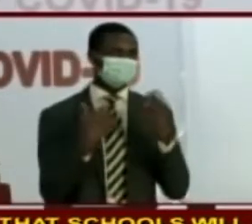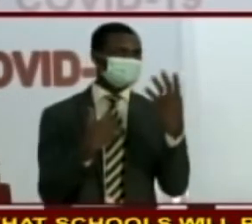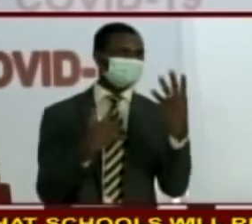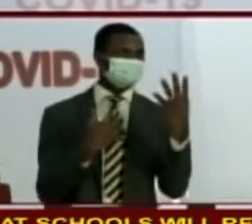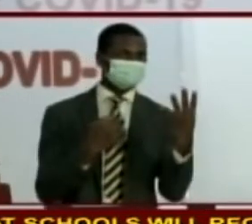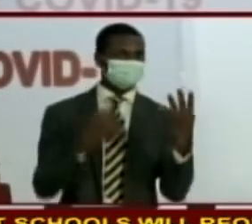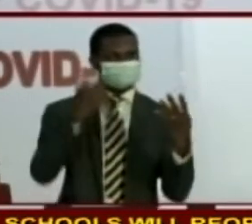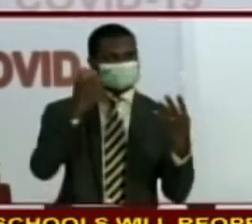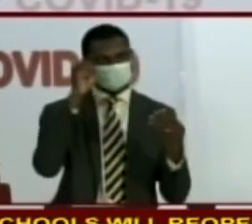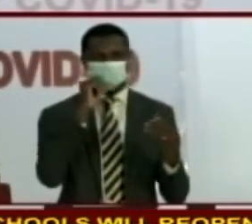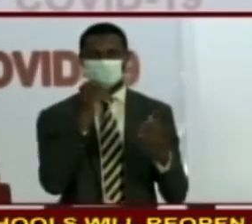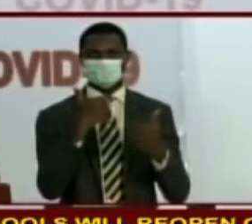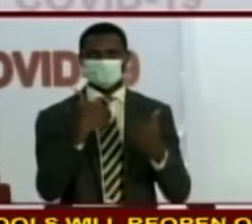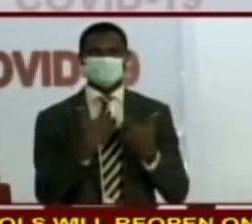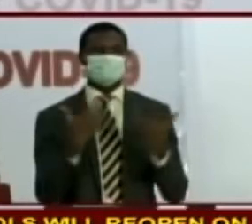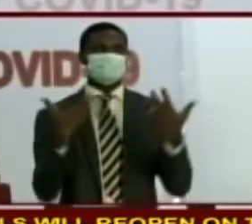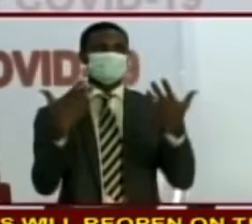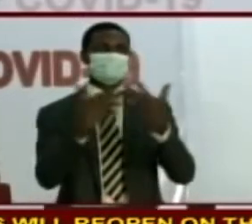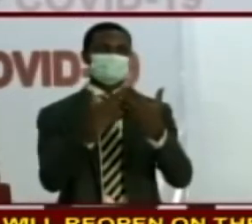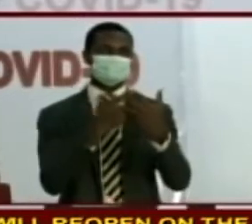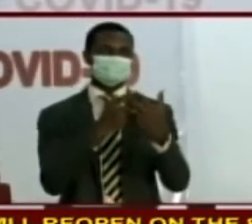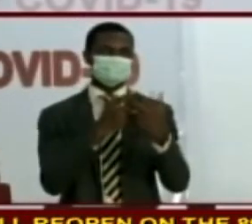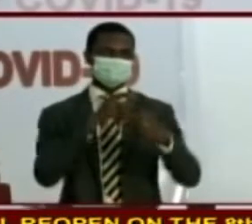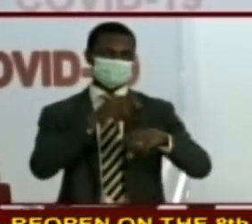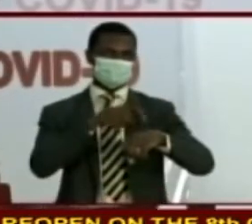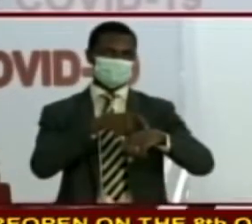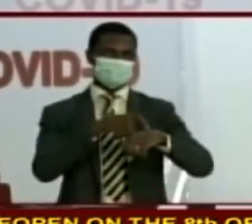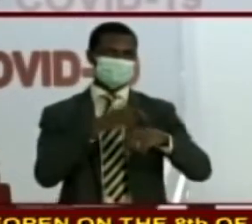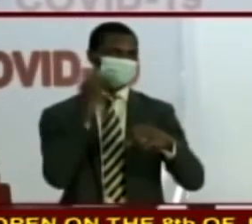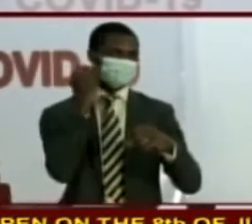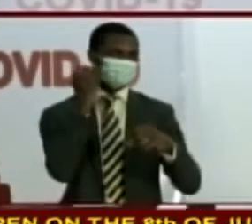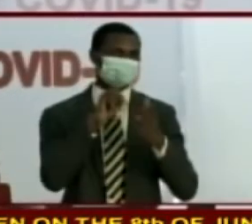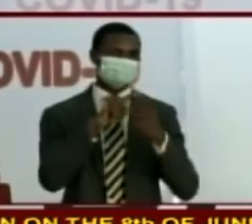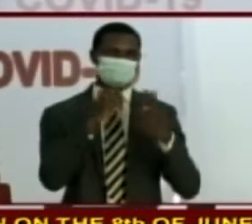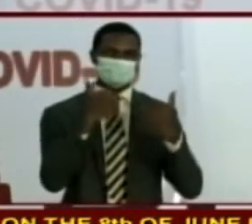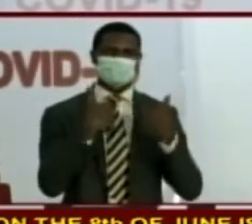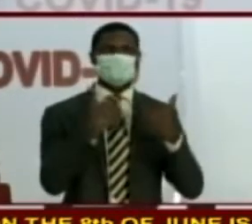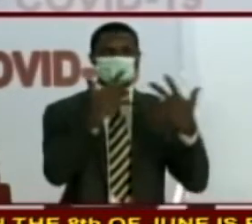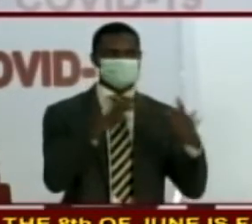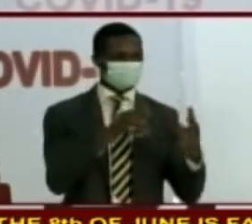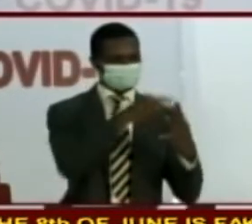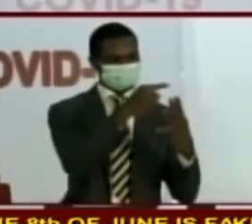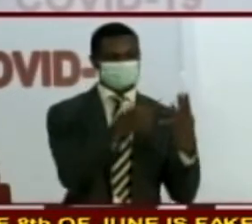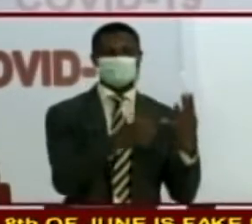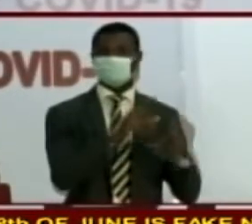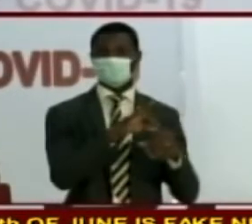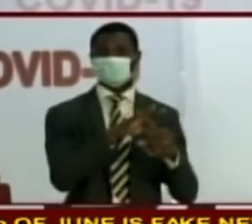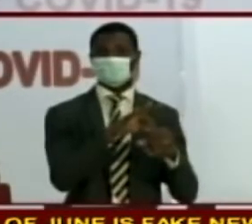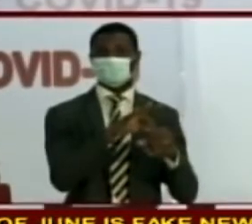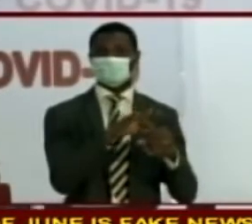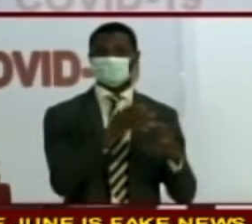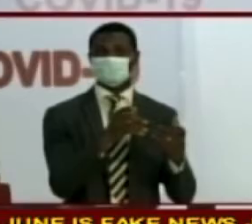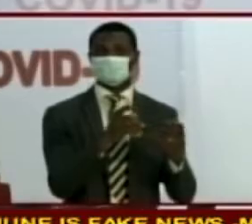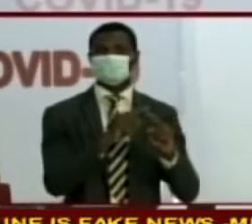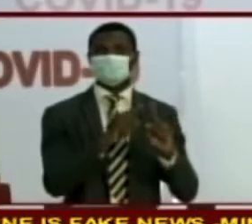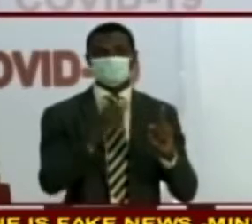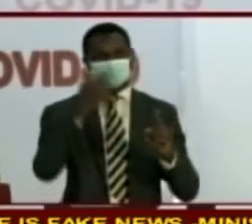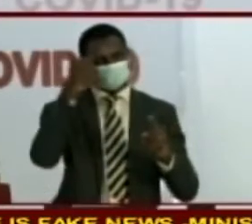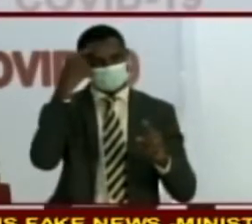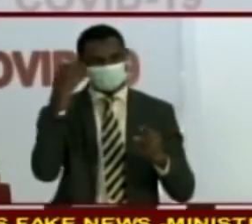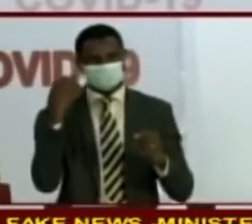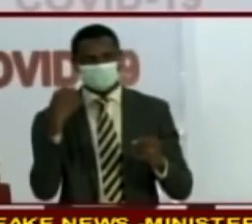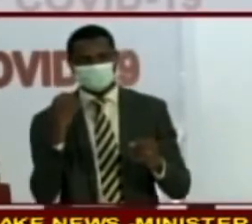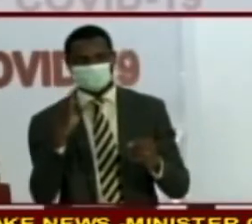because we are in the midst of this pandemic, they ought to have taken place. But because of issues relating to mass